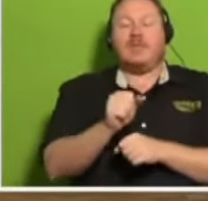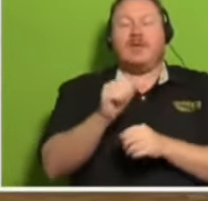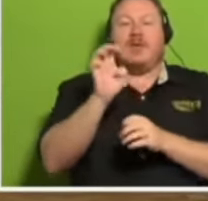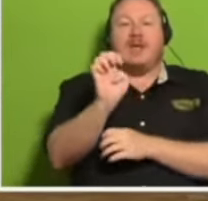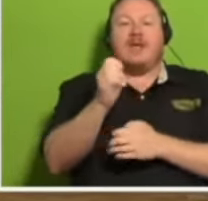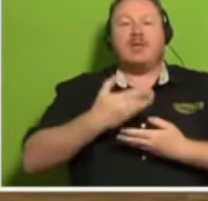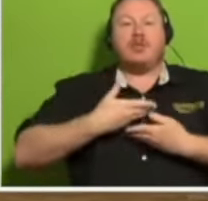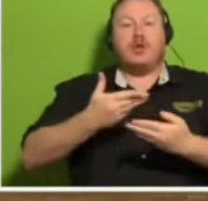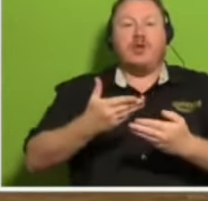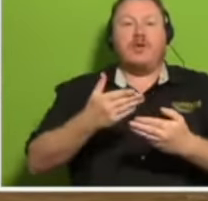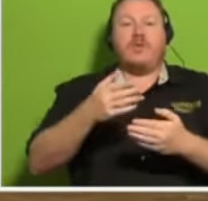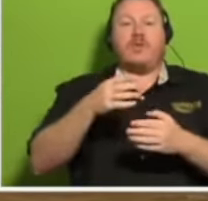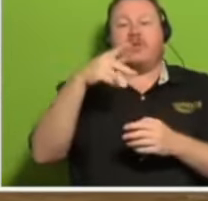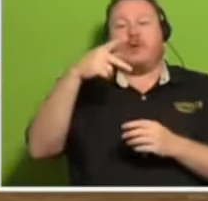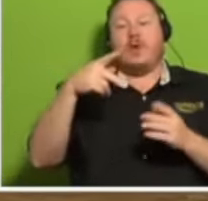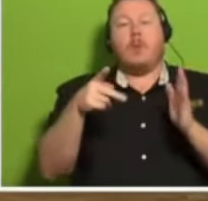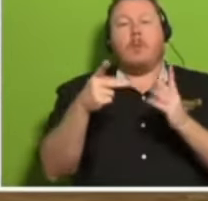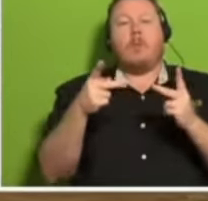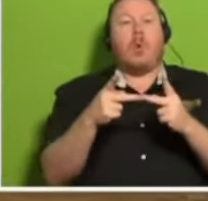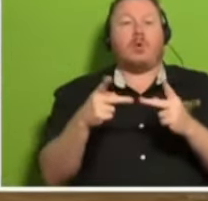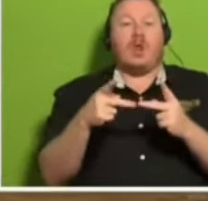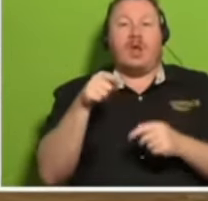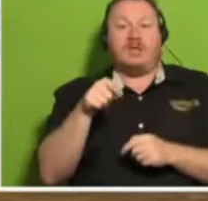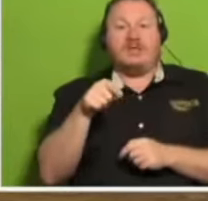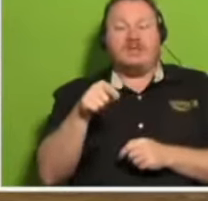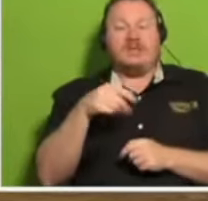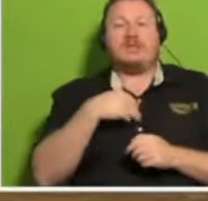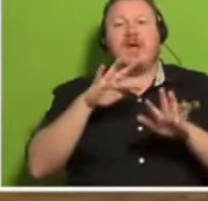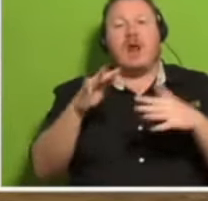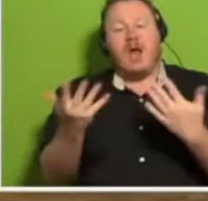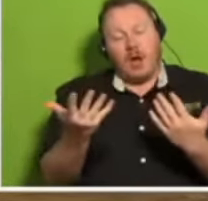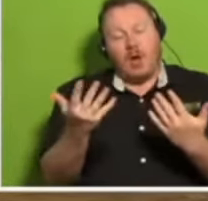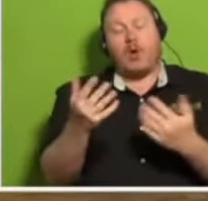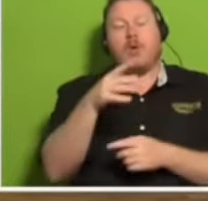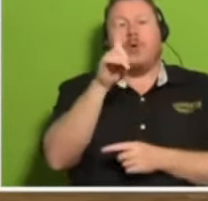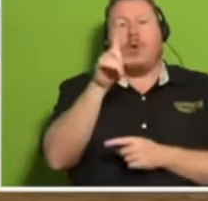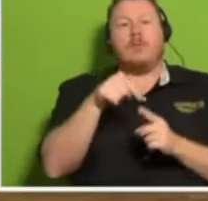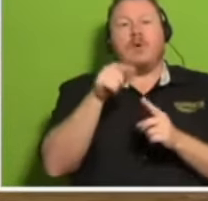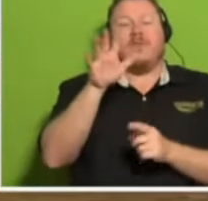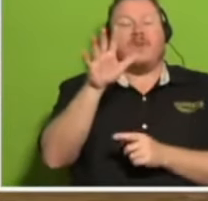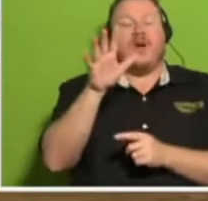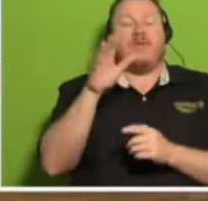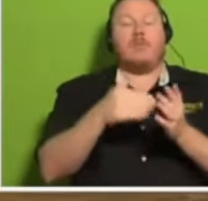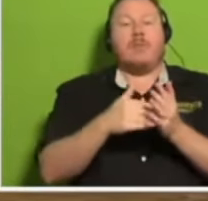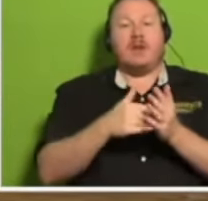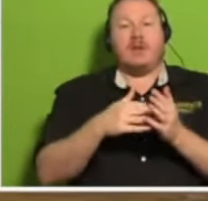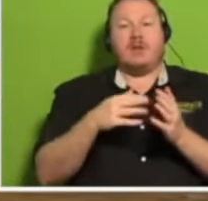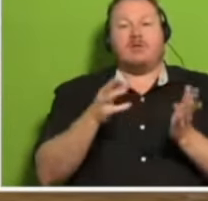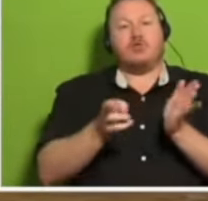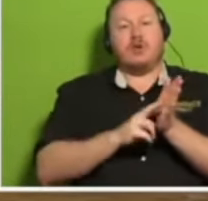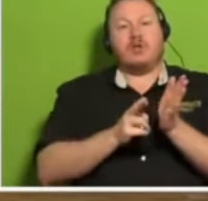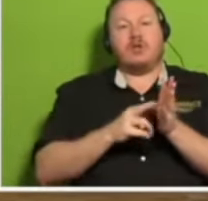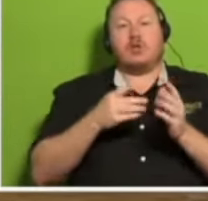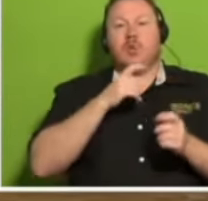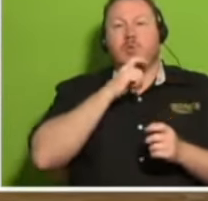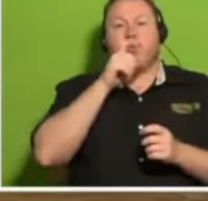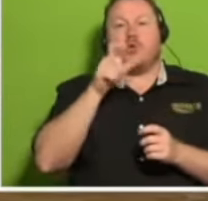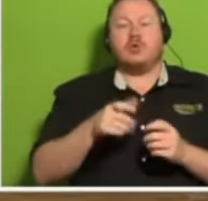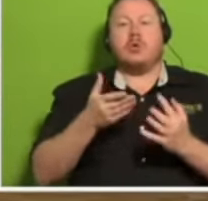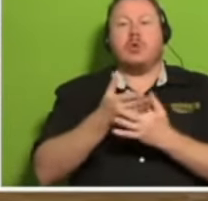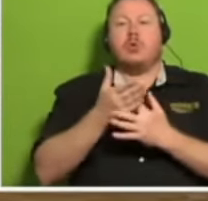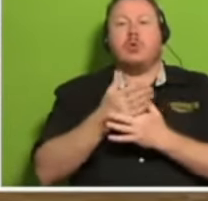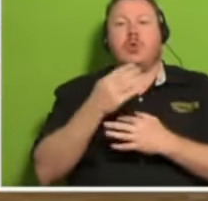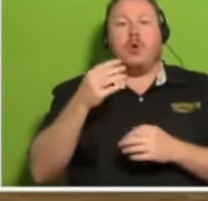which has seen significant increase in usage with over 1.5 million registered users as of March